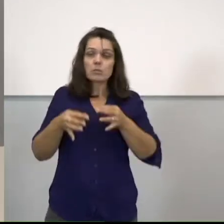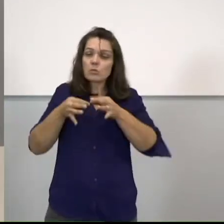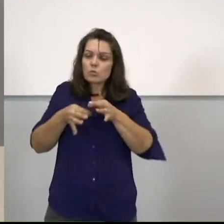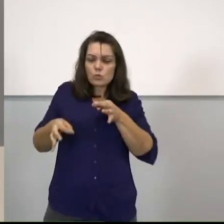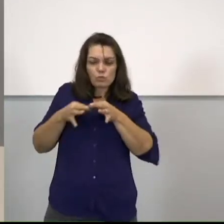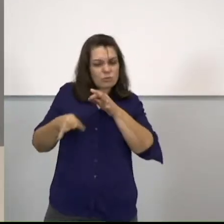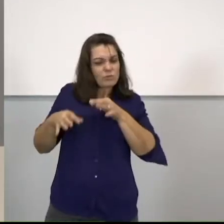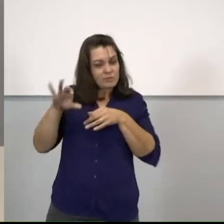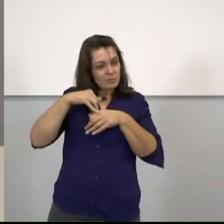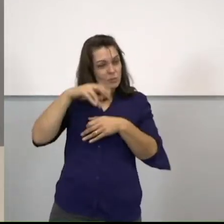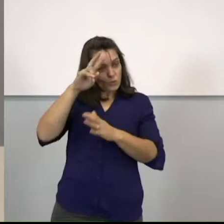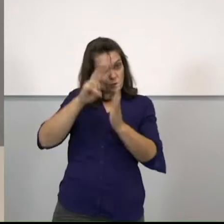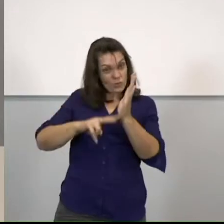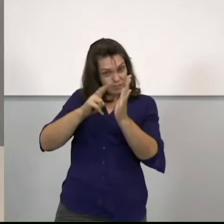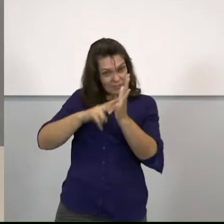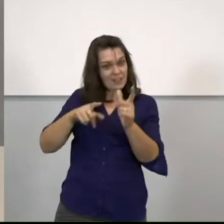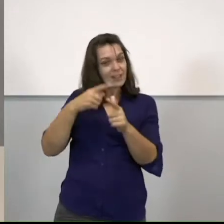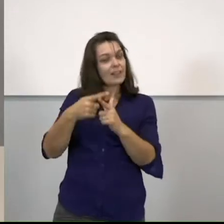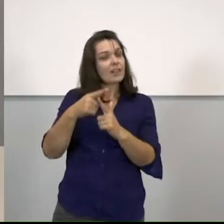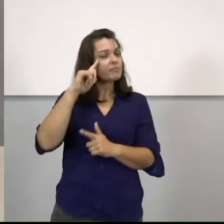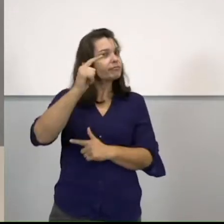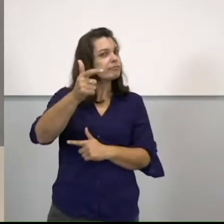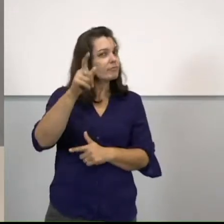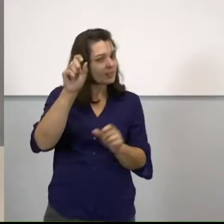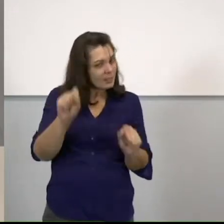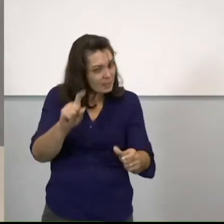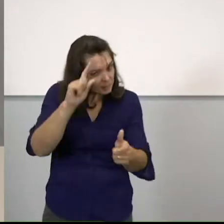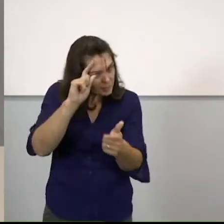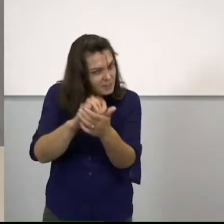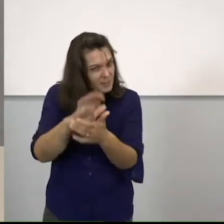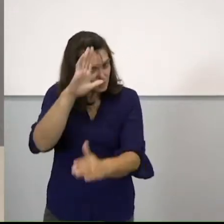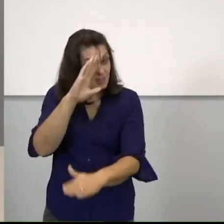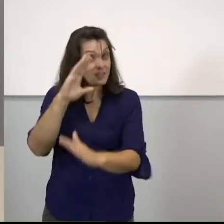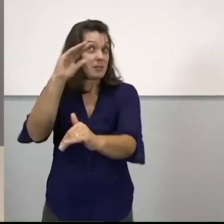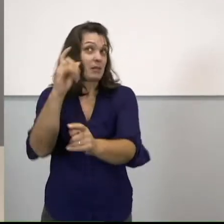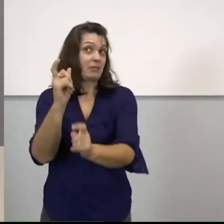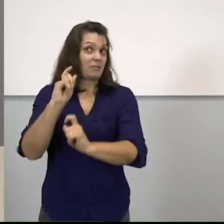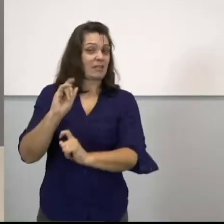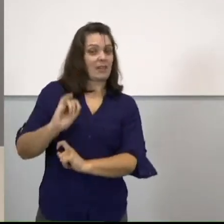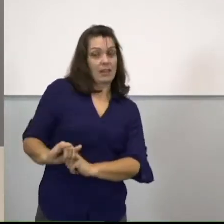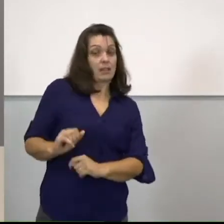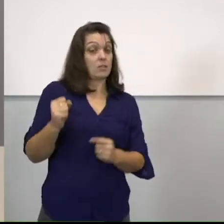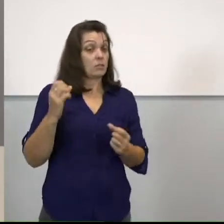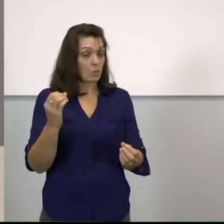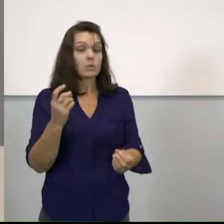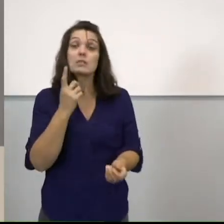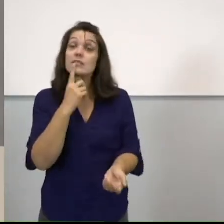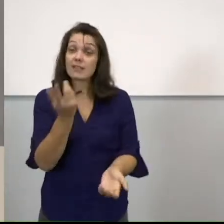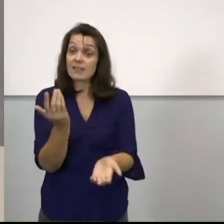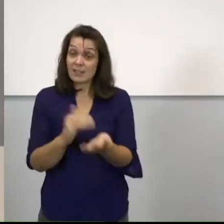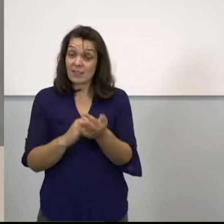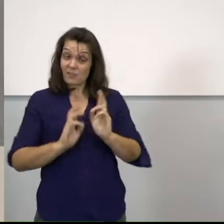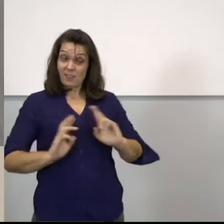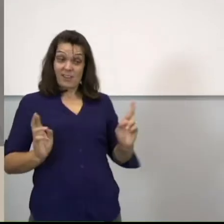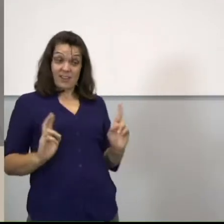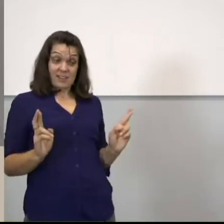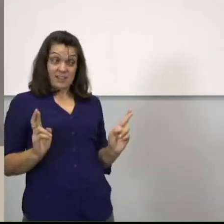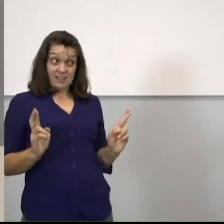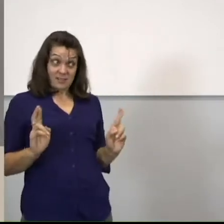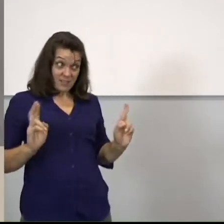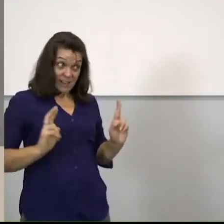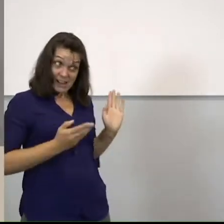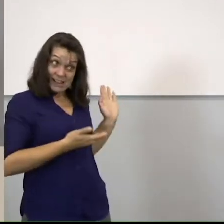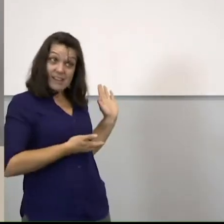read you, I know you can believe for 100 grand. So, let's say it again. Are you